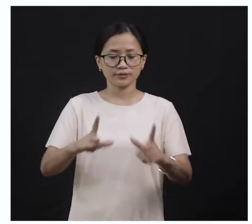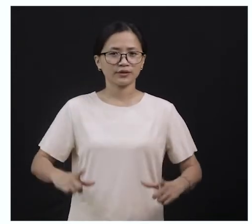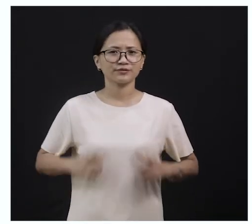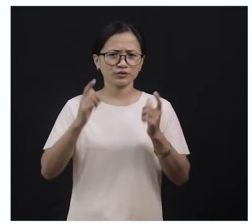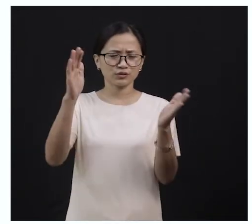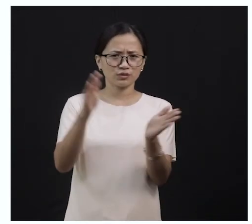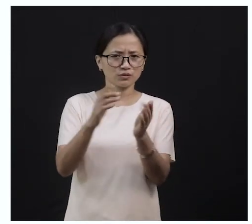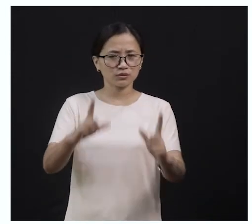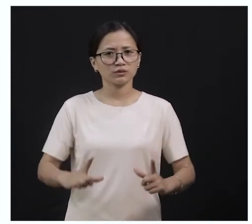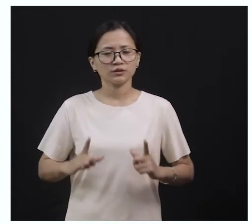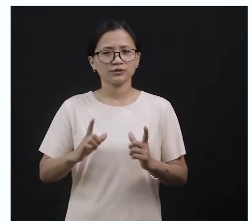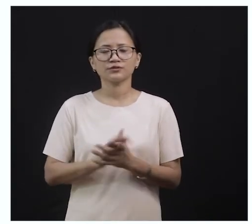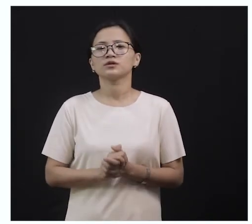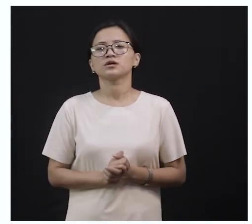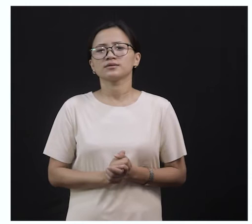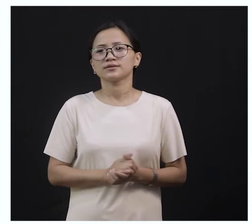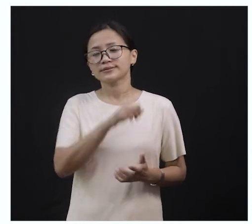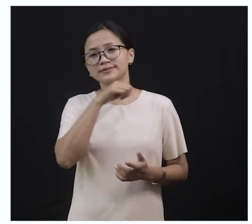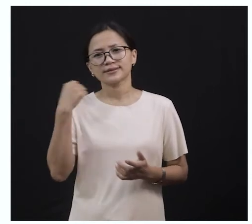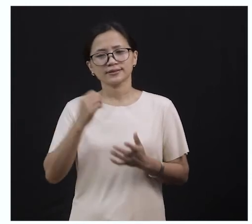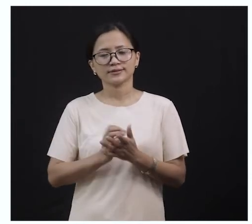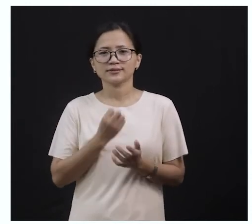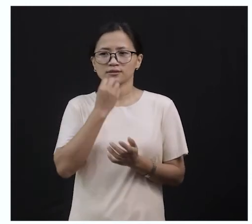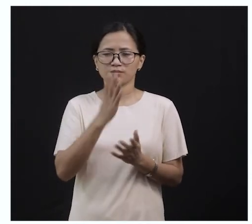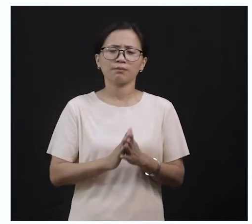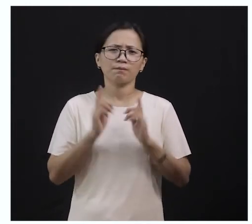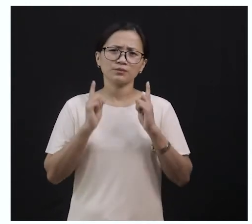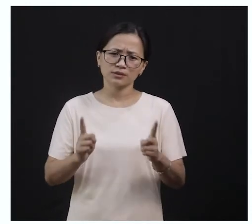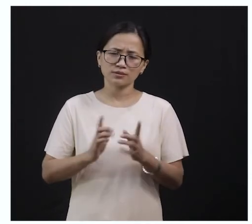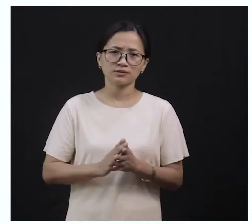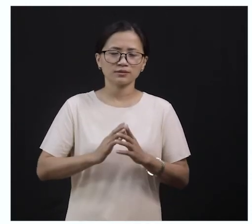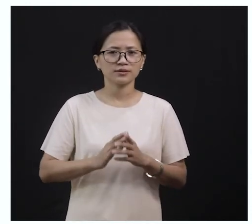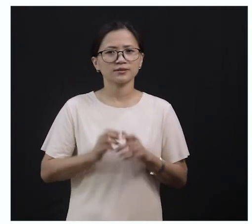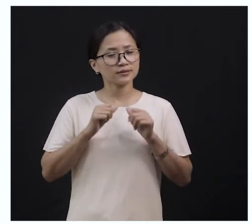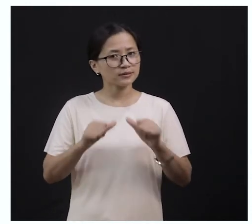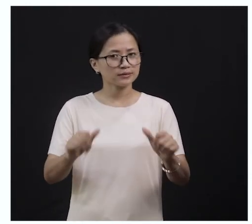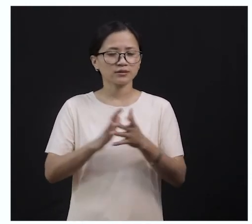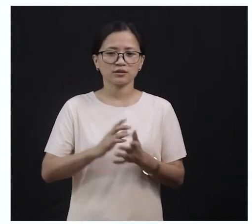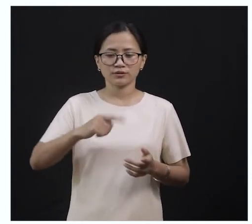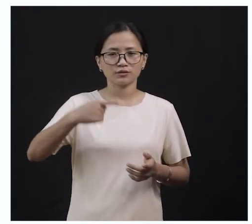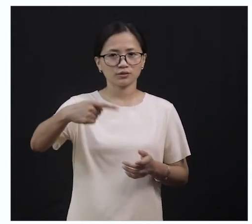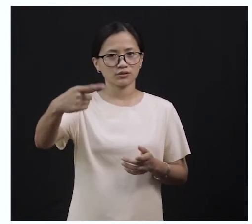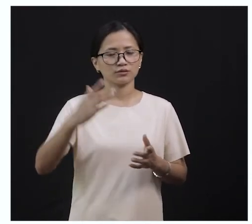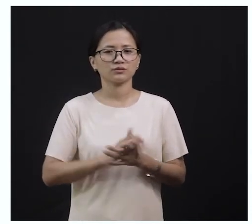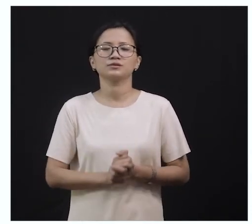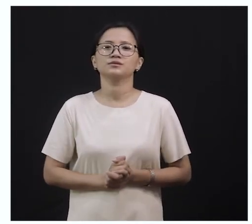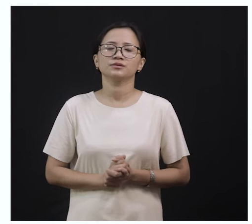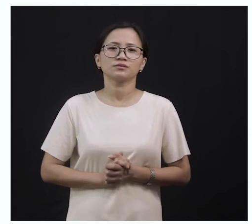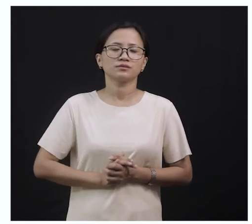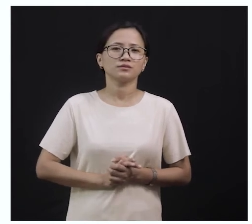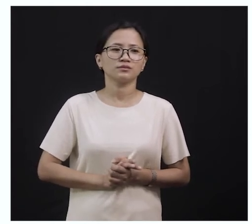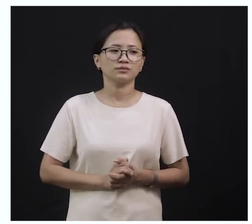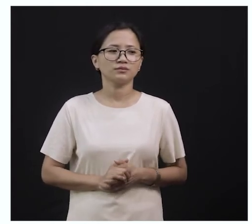short-lived and they will die very soon, they still continue to live, right? Bringing an impact of their